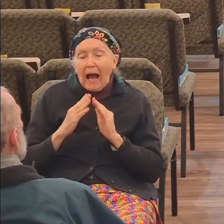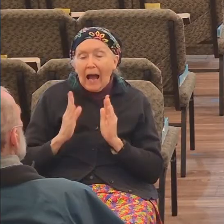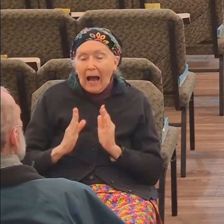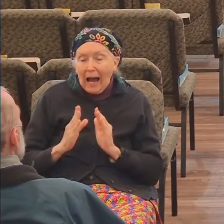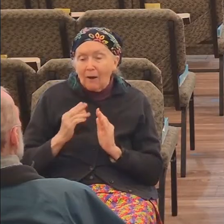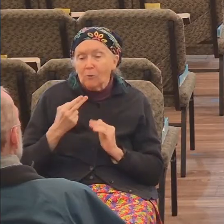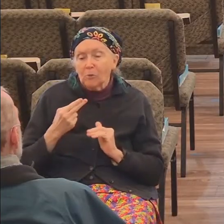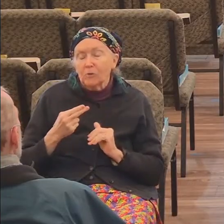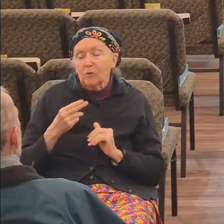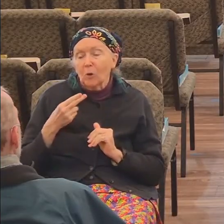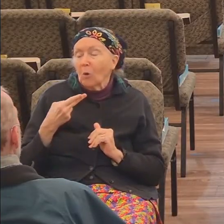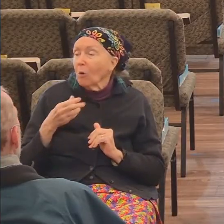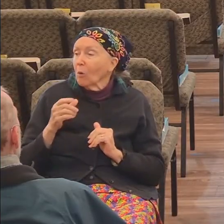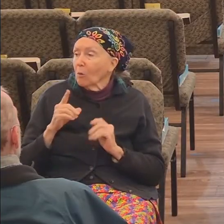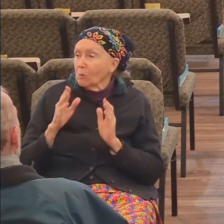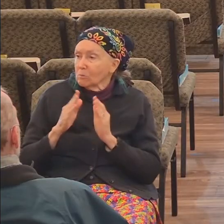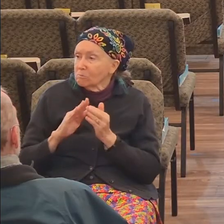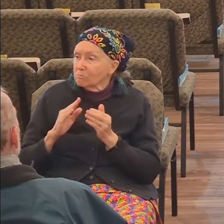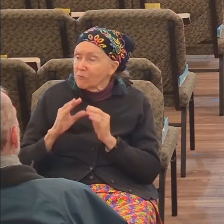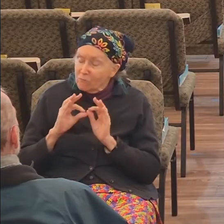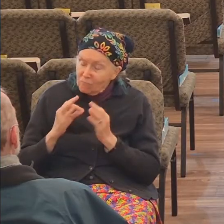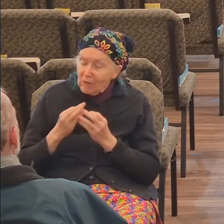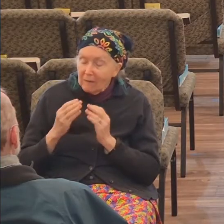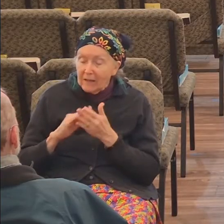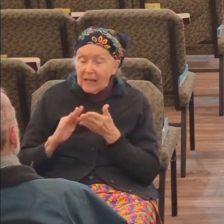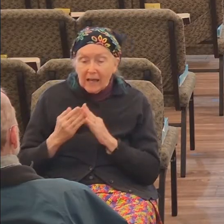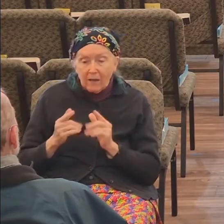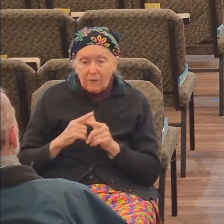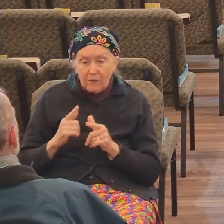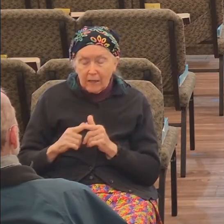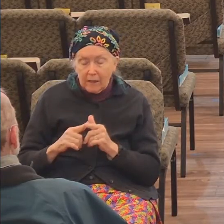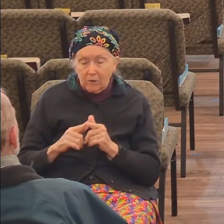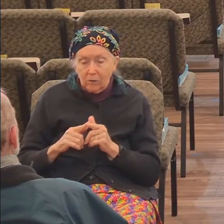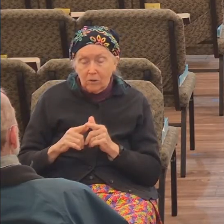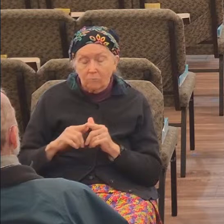go? Community. What's in the community?